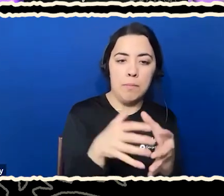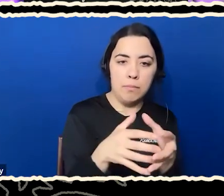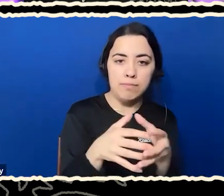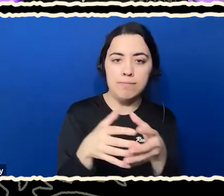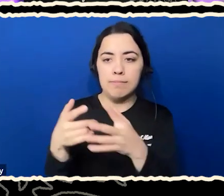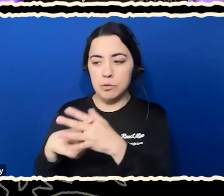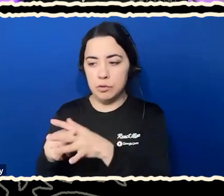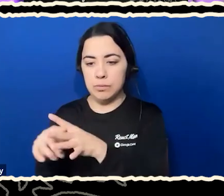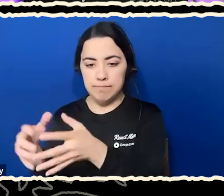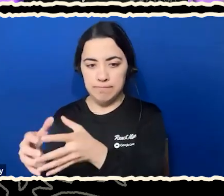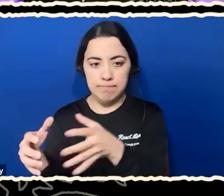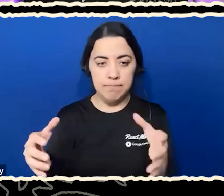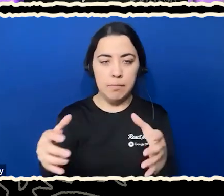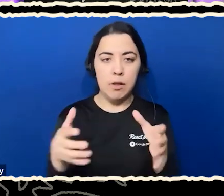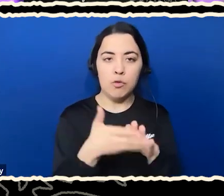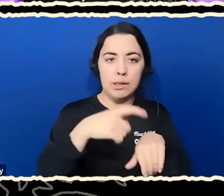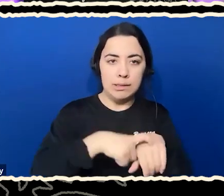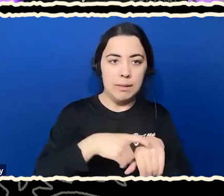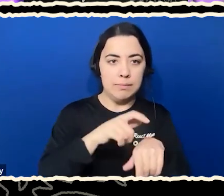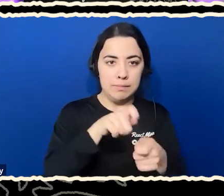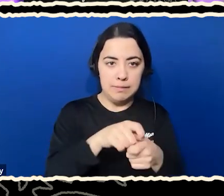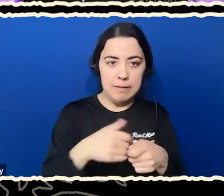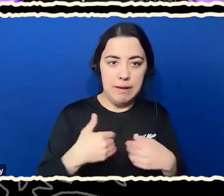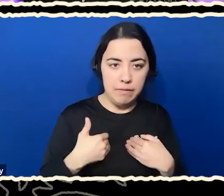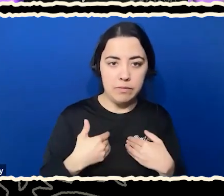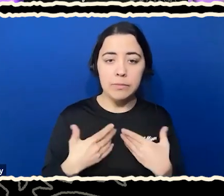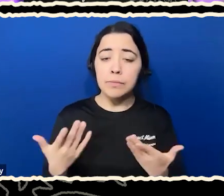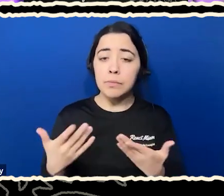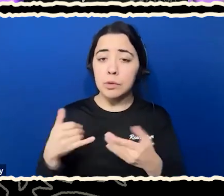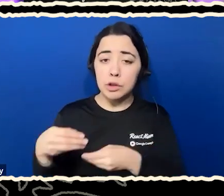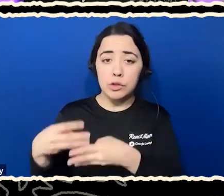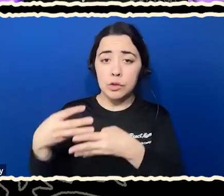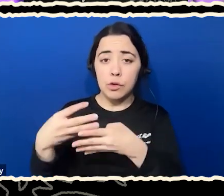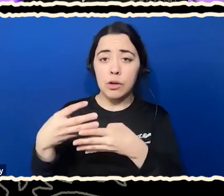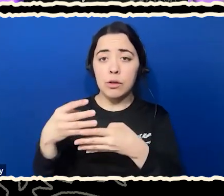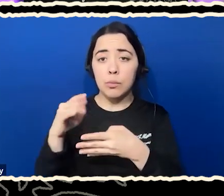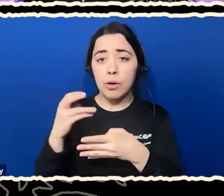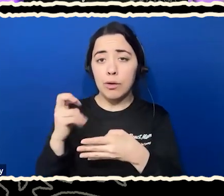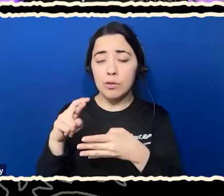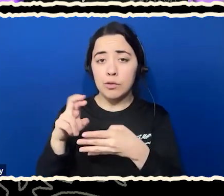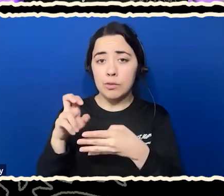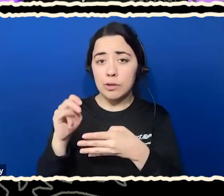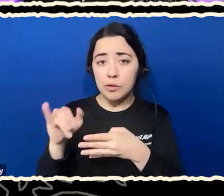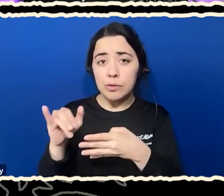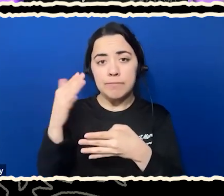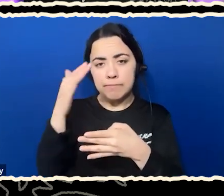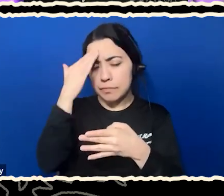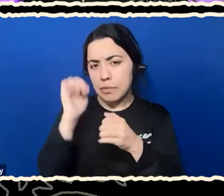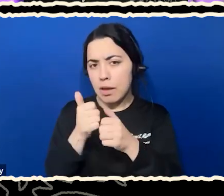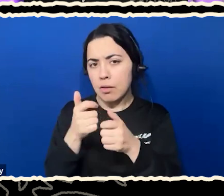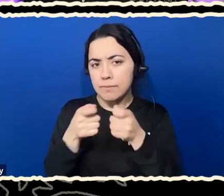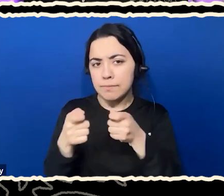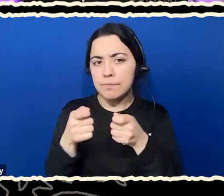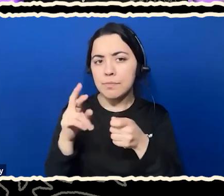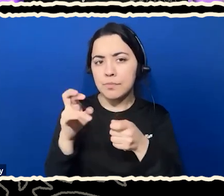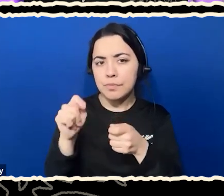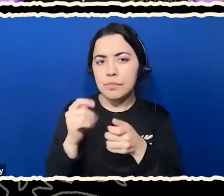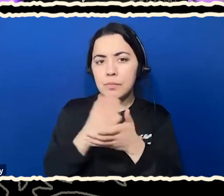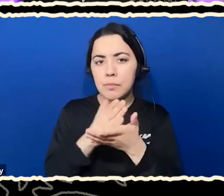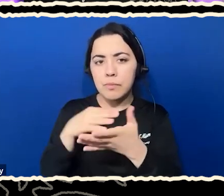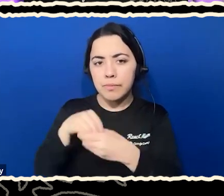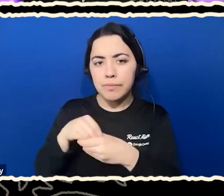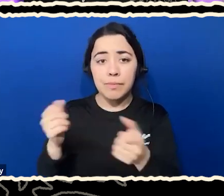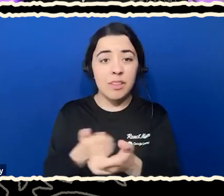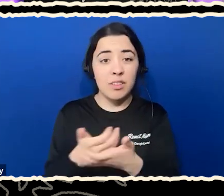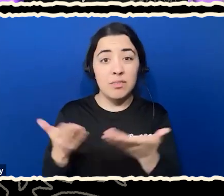then. It is a build time that we generated a browser entry that knows how to mount the React component. We basically find all